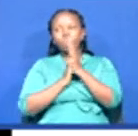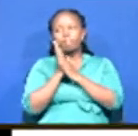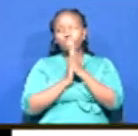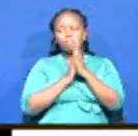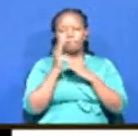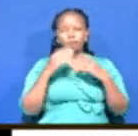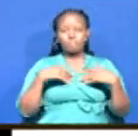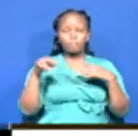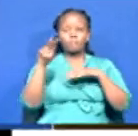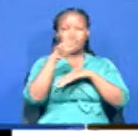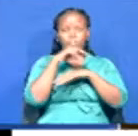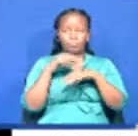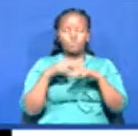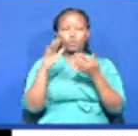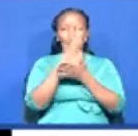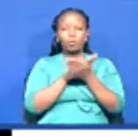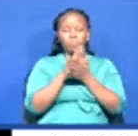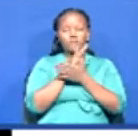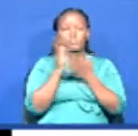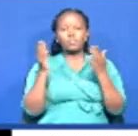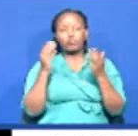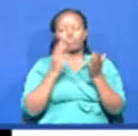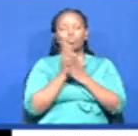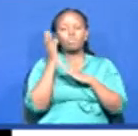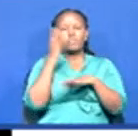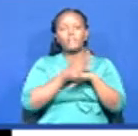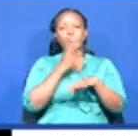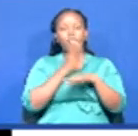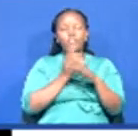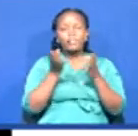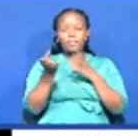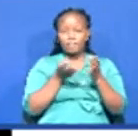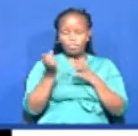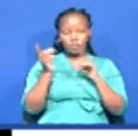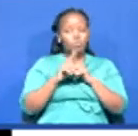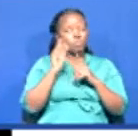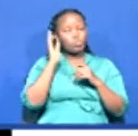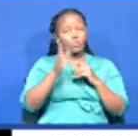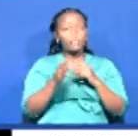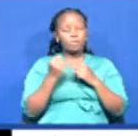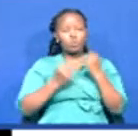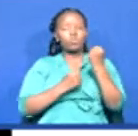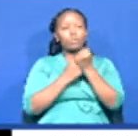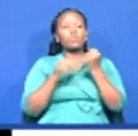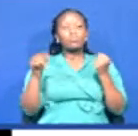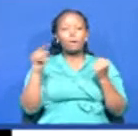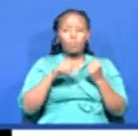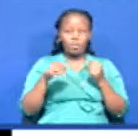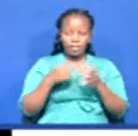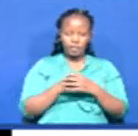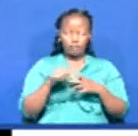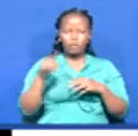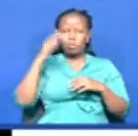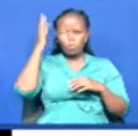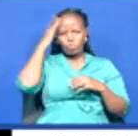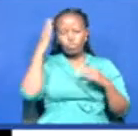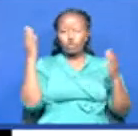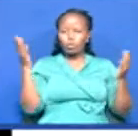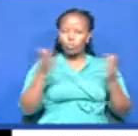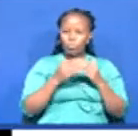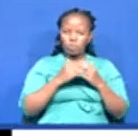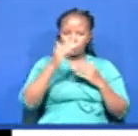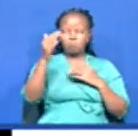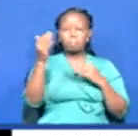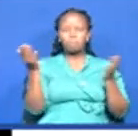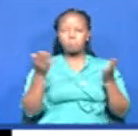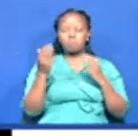National Baseline Survey on Illicit Trade. And yes, you supported us, so we know where we stand, we know where we are going.